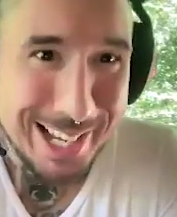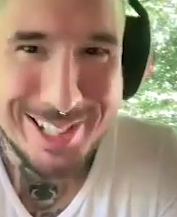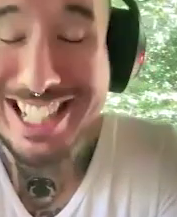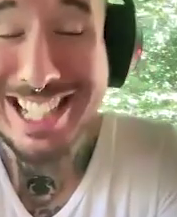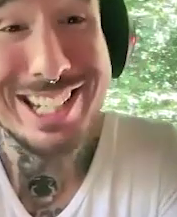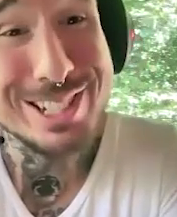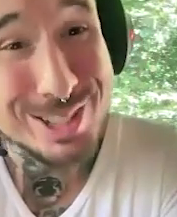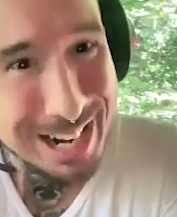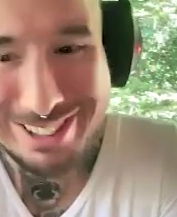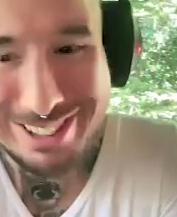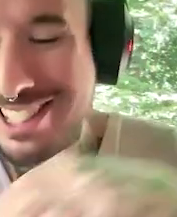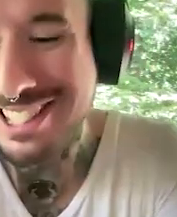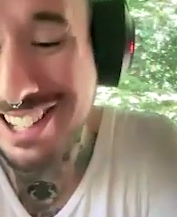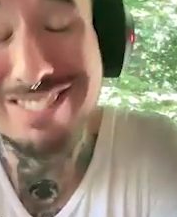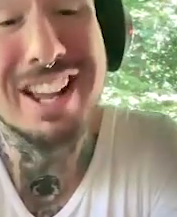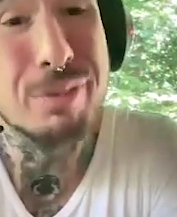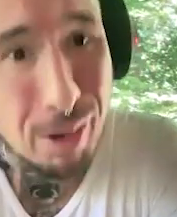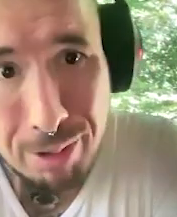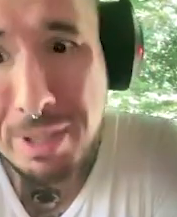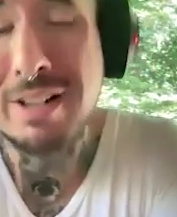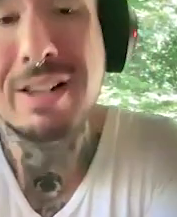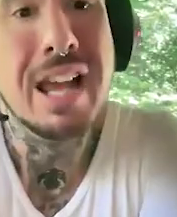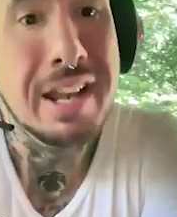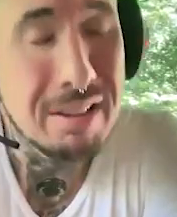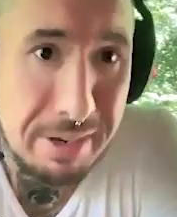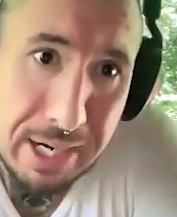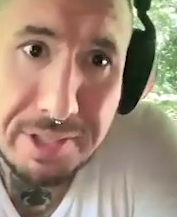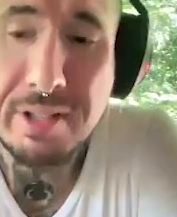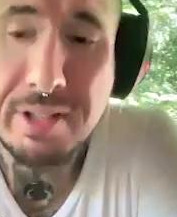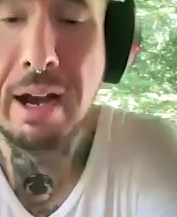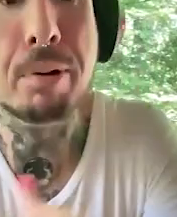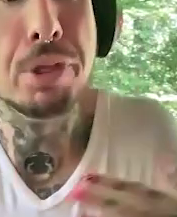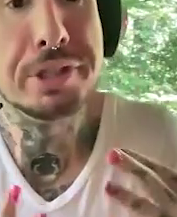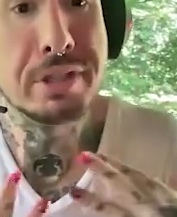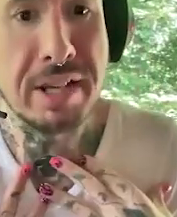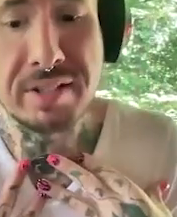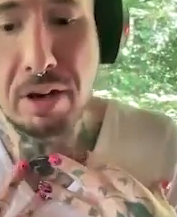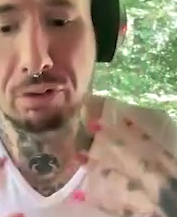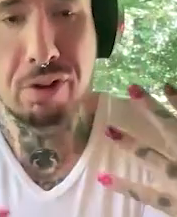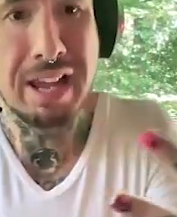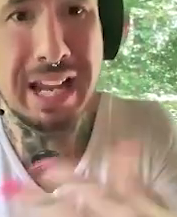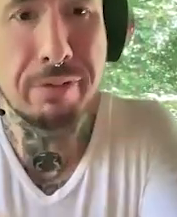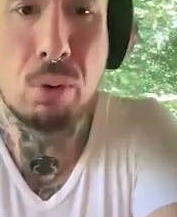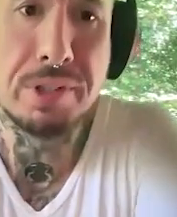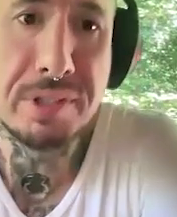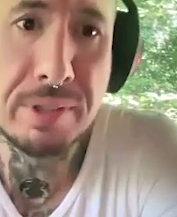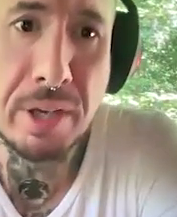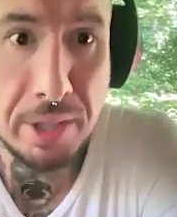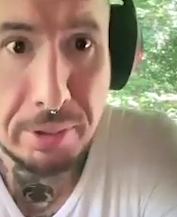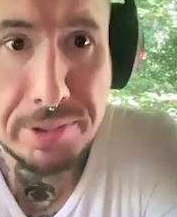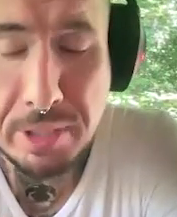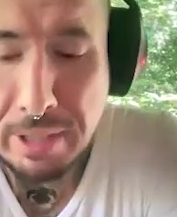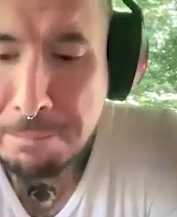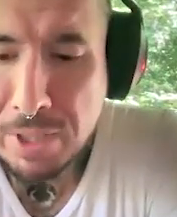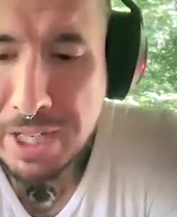be it, yes, it is shrouded in a lot of harm and a lot of violence, both to myself and, of course,